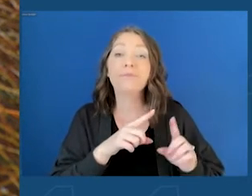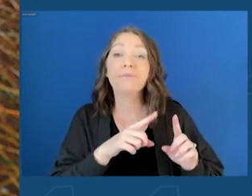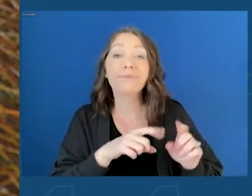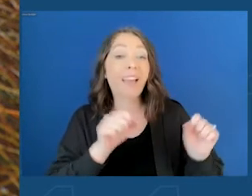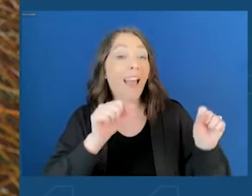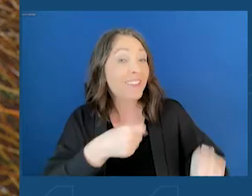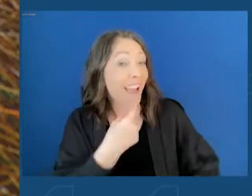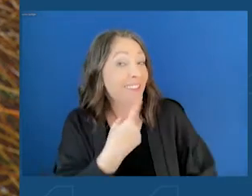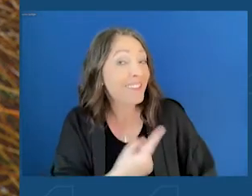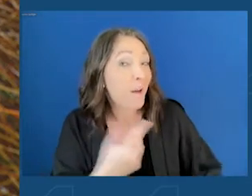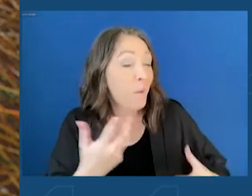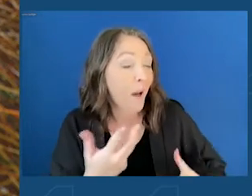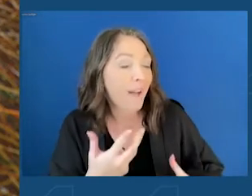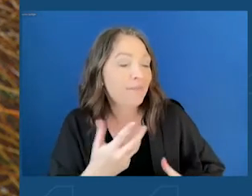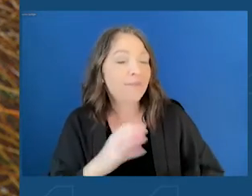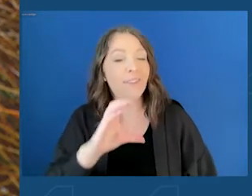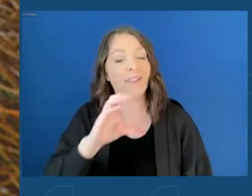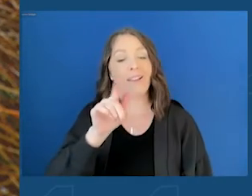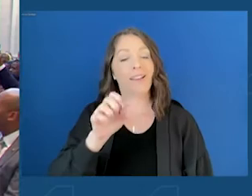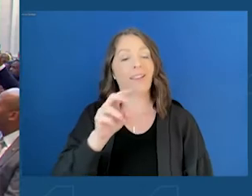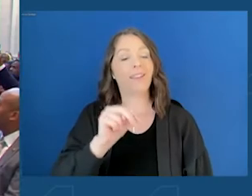way.